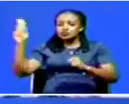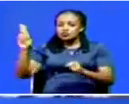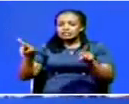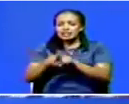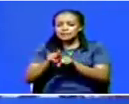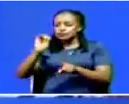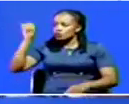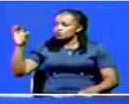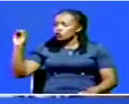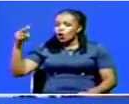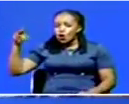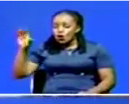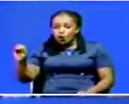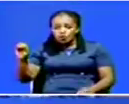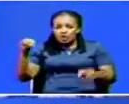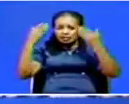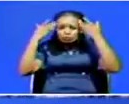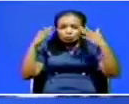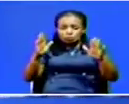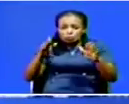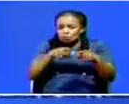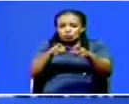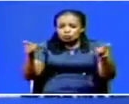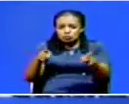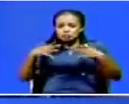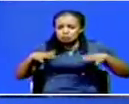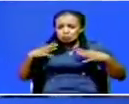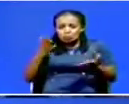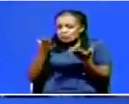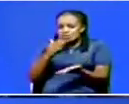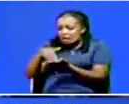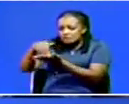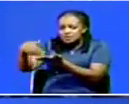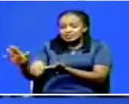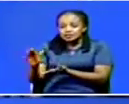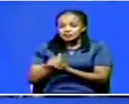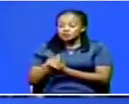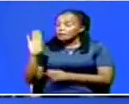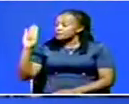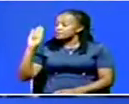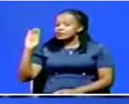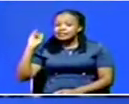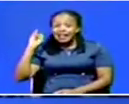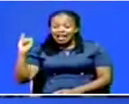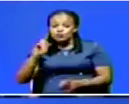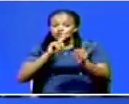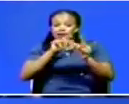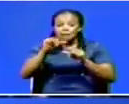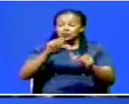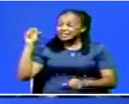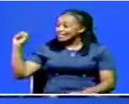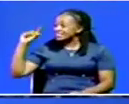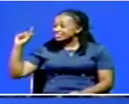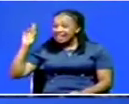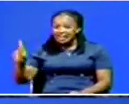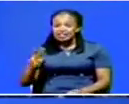nini. Hiyo ni kuonesha wazi kwamba hii ni watu wamekuja vizuri wametumwa. BBI ya Pwani itazungumzia SGR. BBI ya Pwani